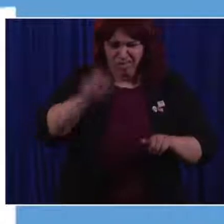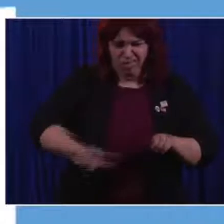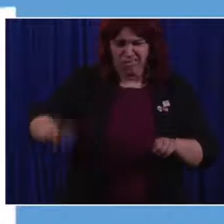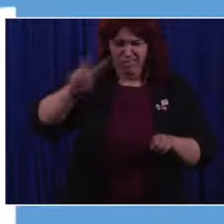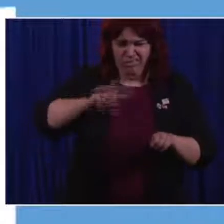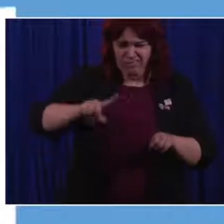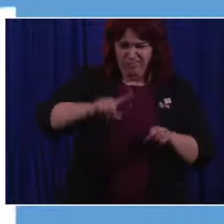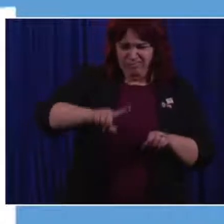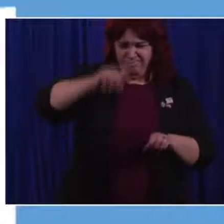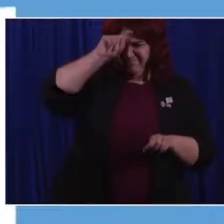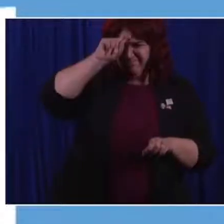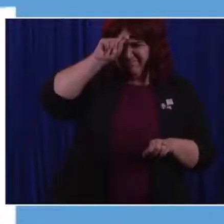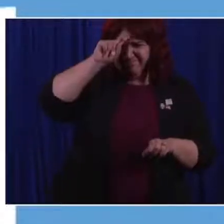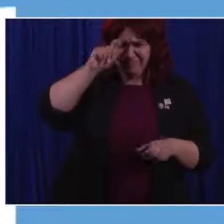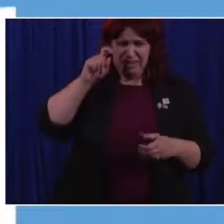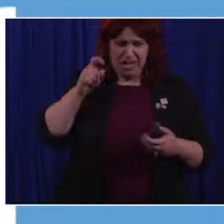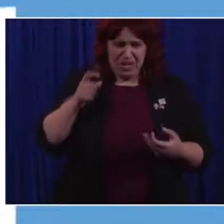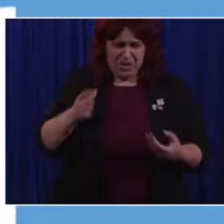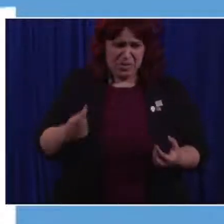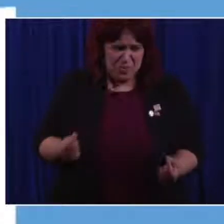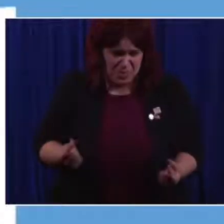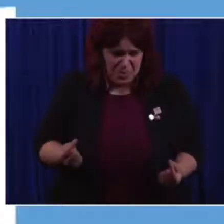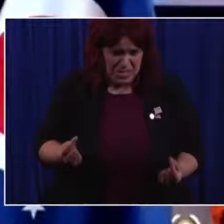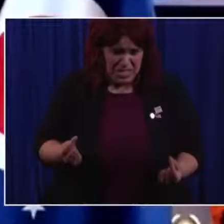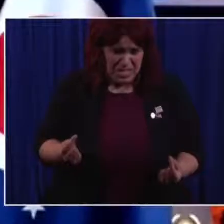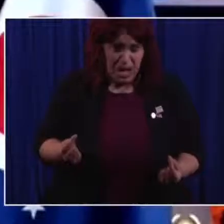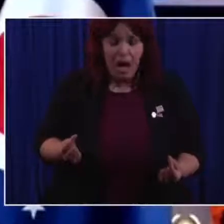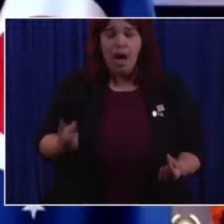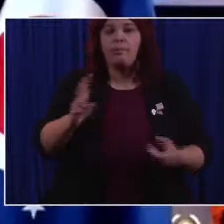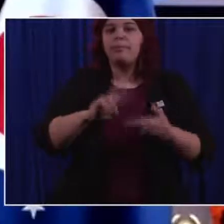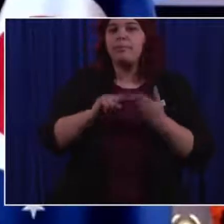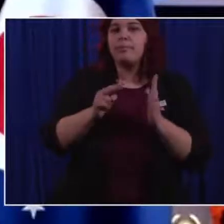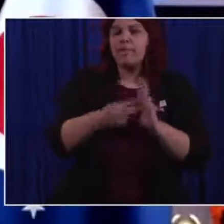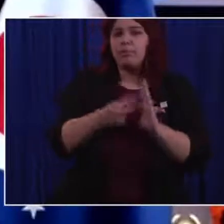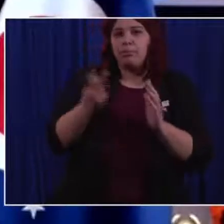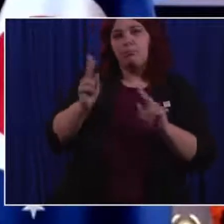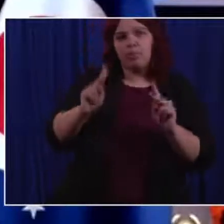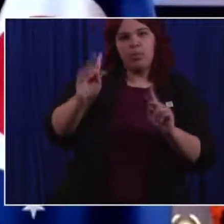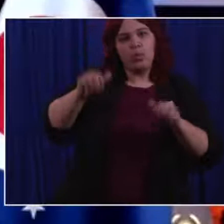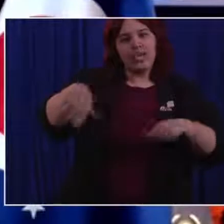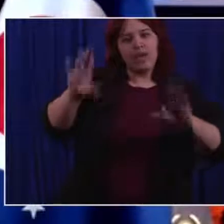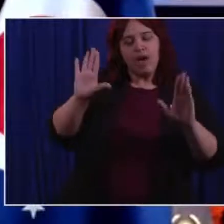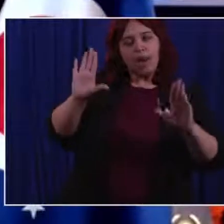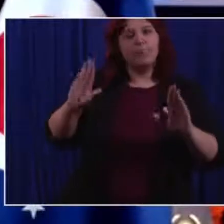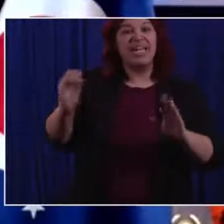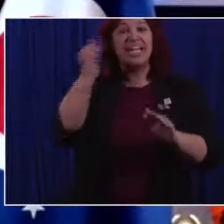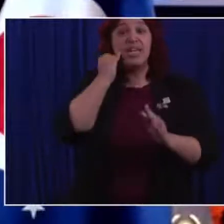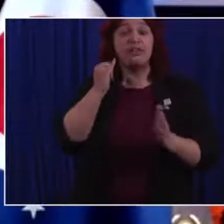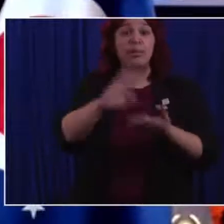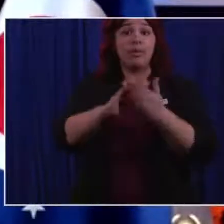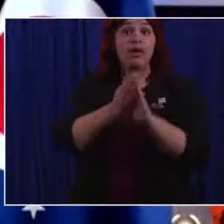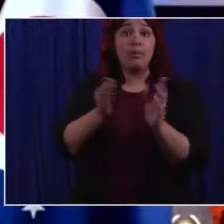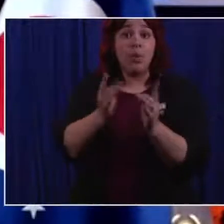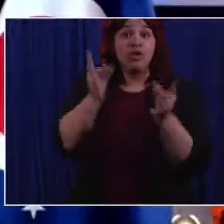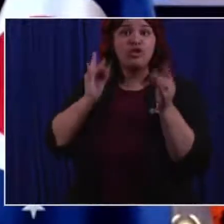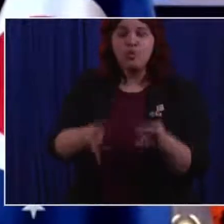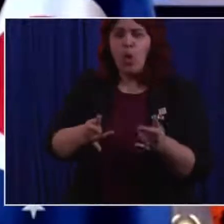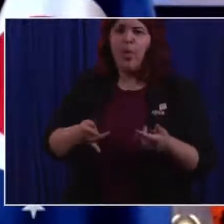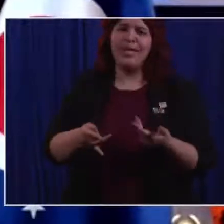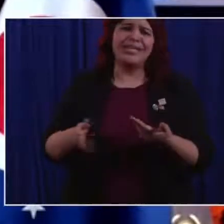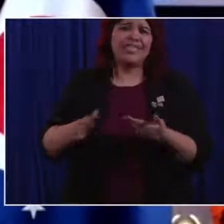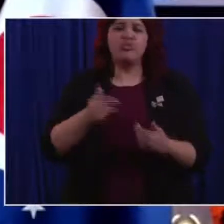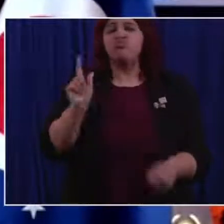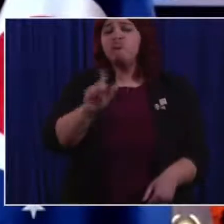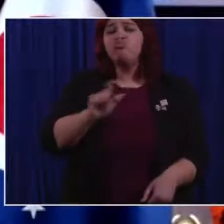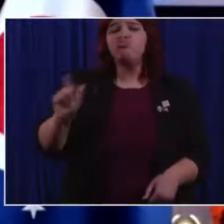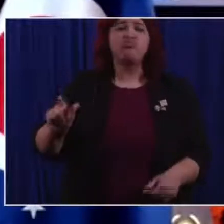experience less inviting, then you're going to have more success as people find it easier to find what they're looking for. And so